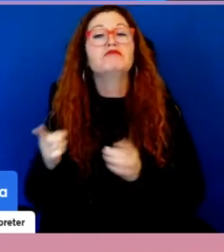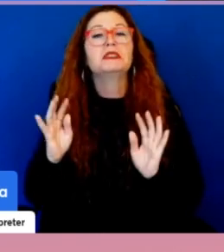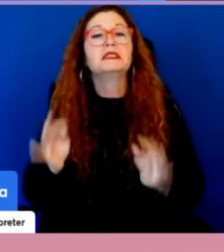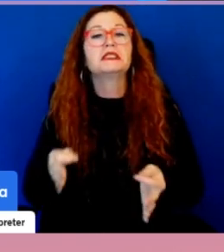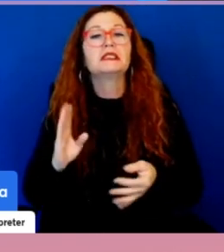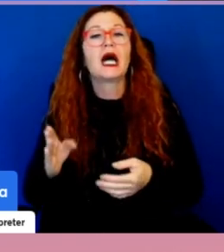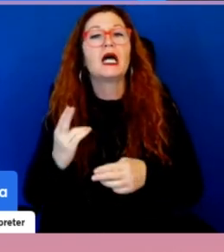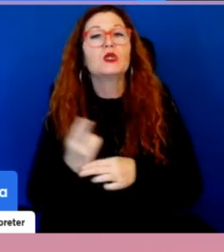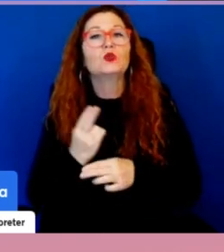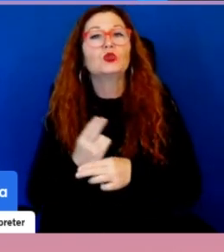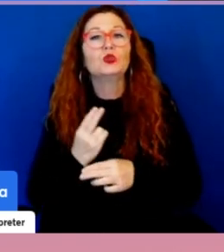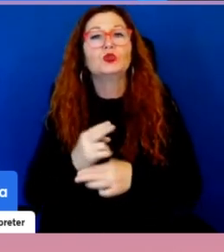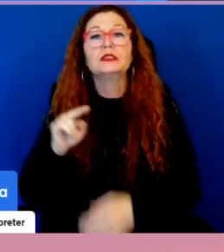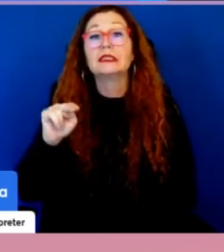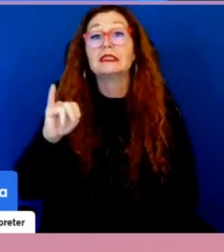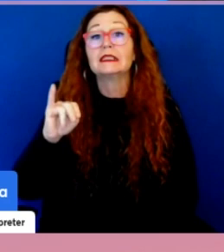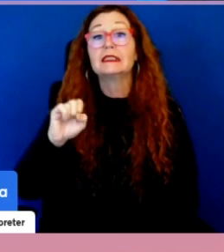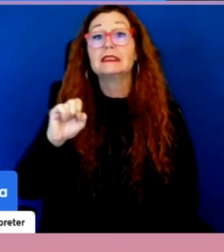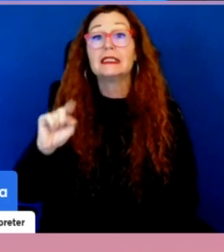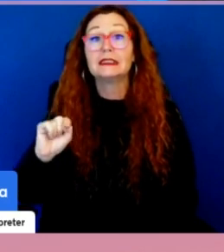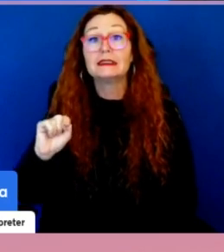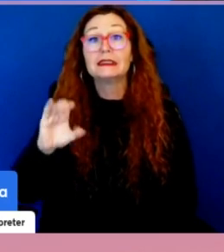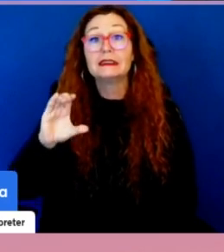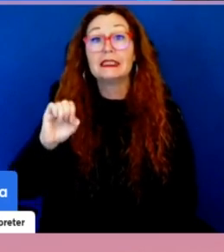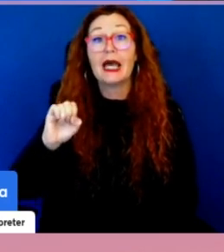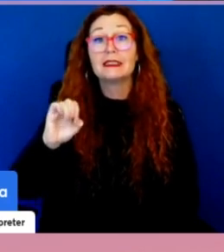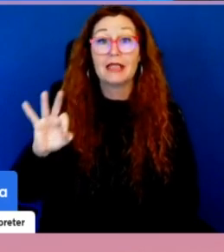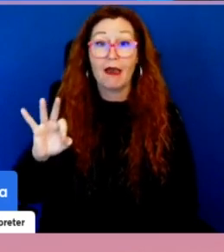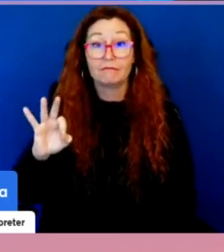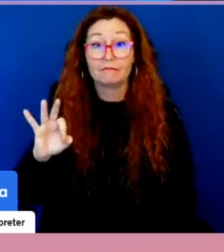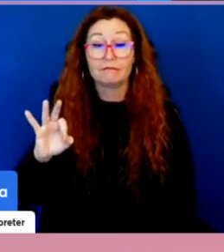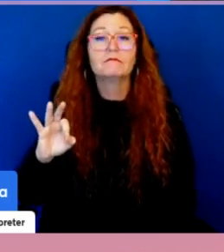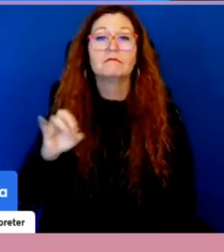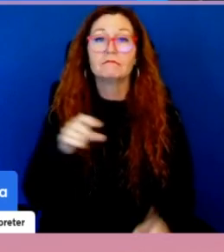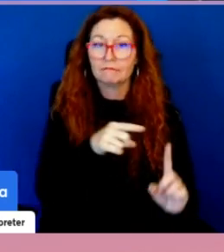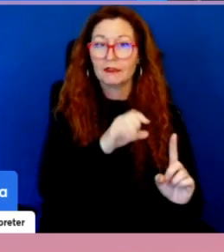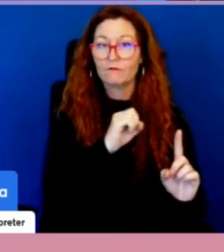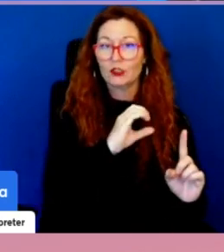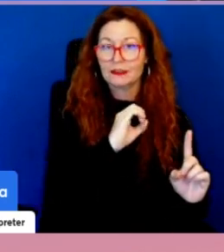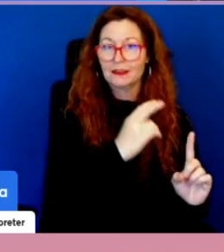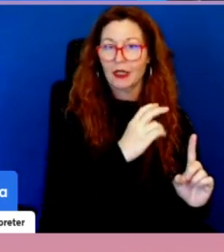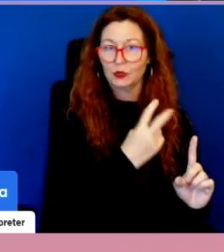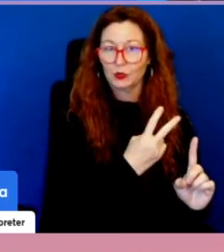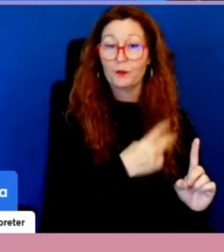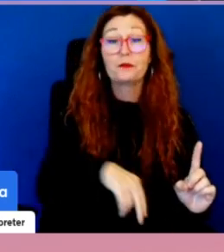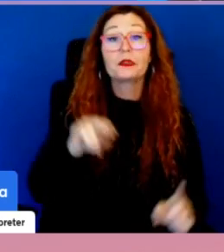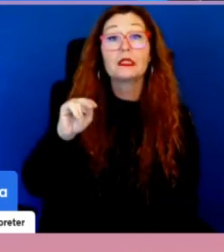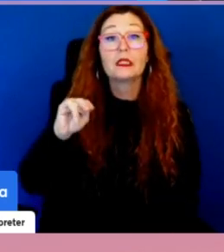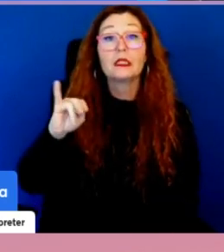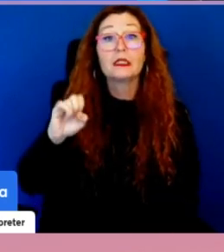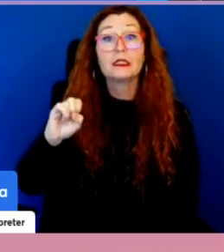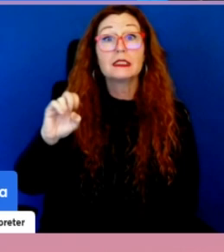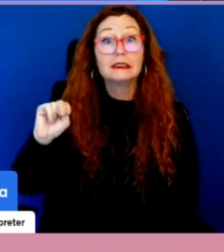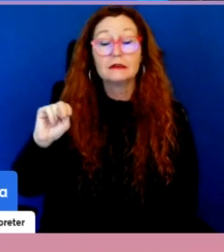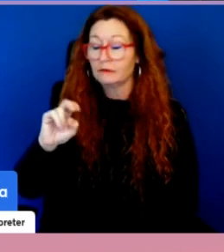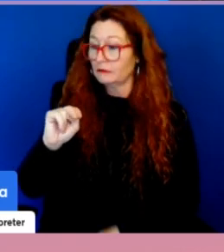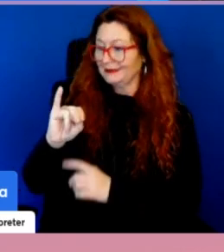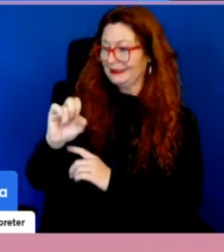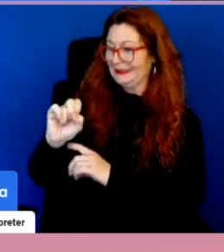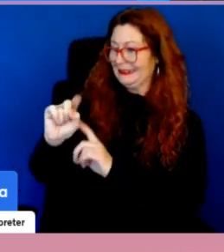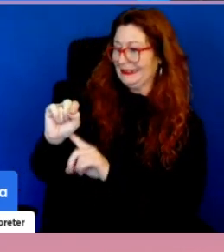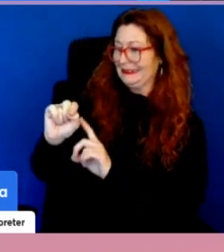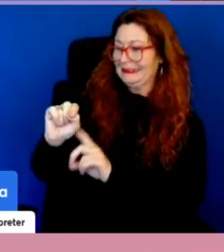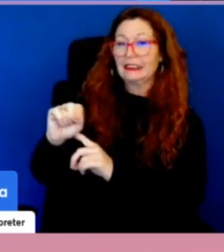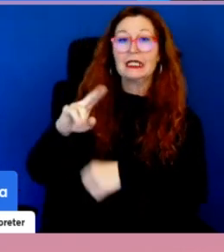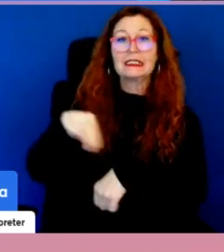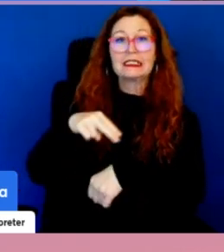NIST CSF for SOC 2. Now, NIST stands for National Institute of Standards and Technology,